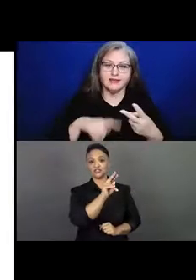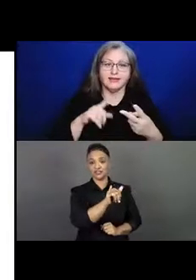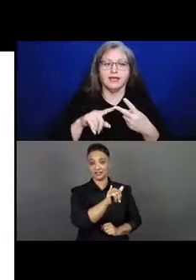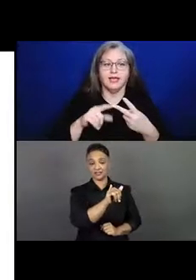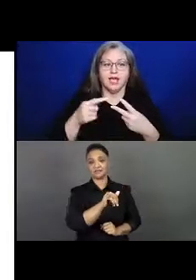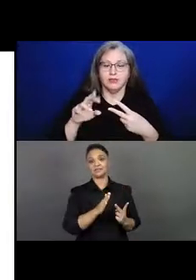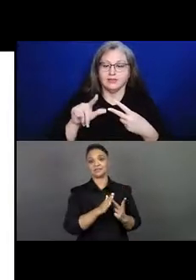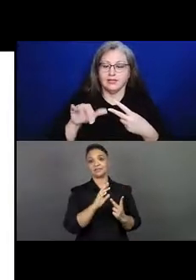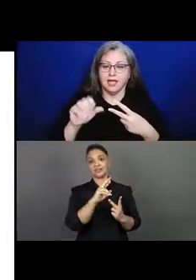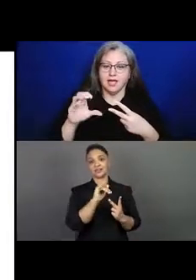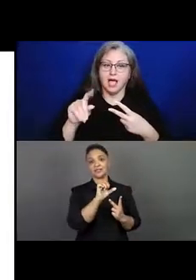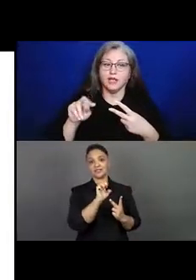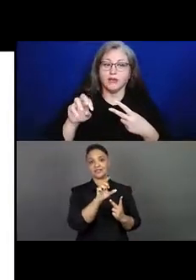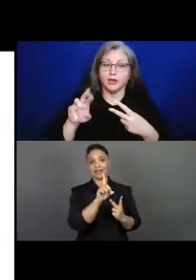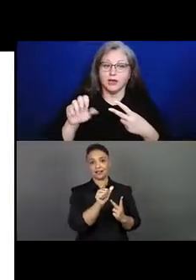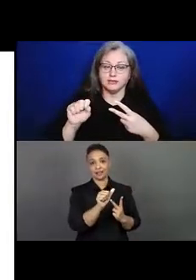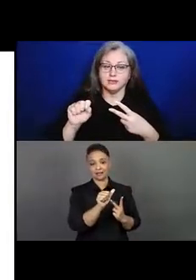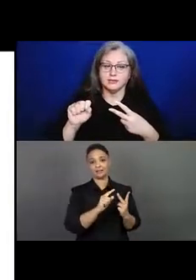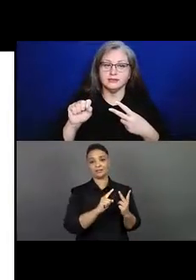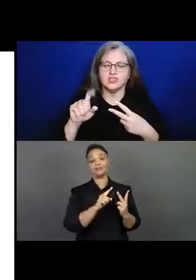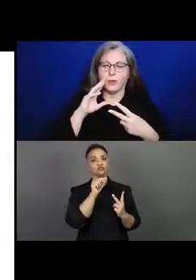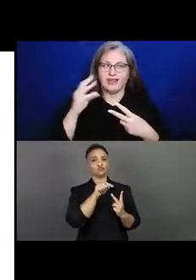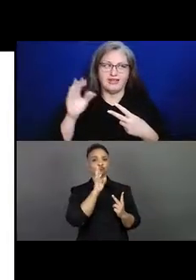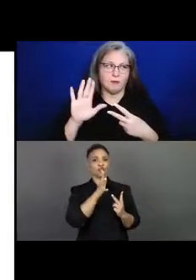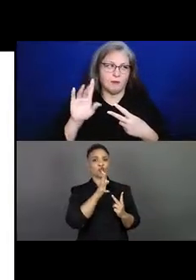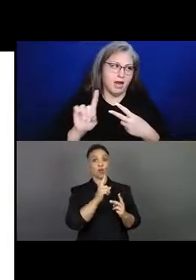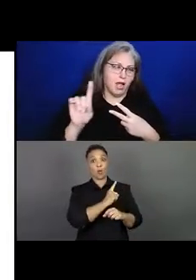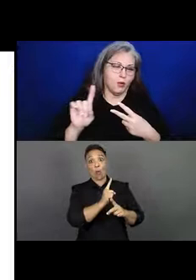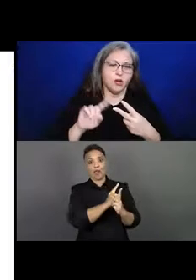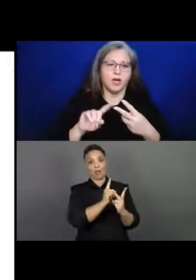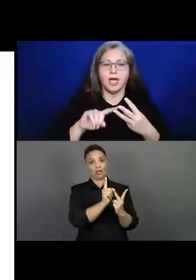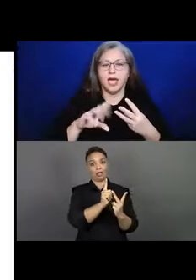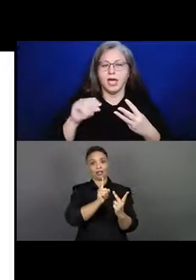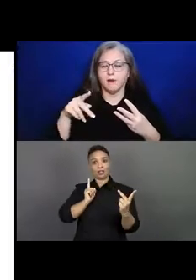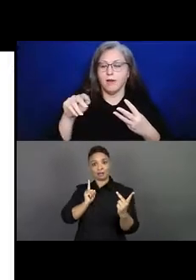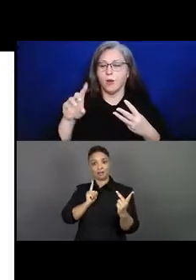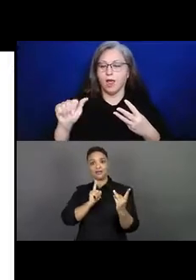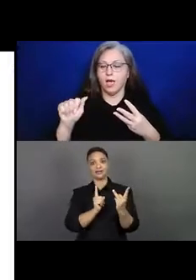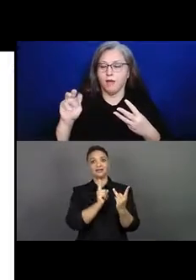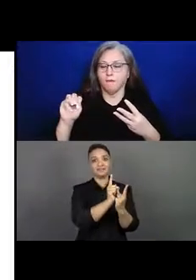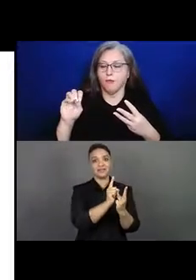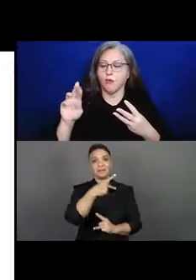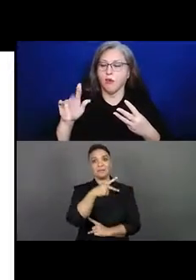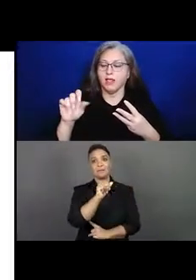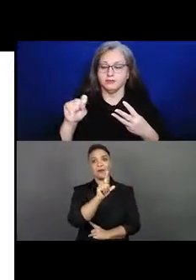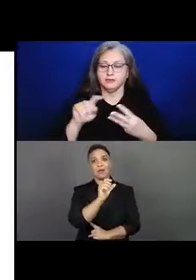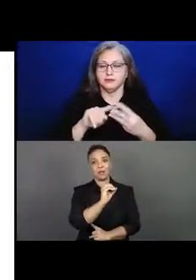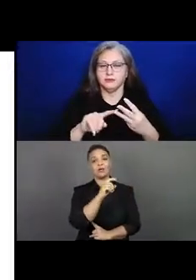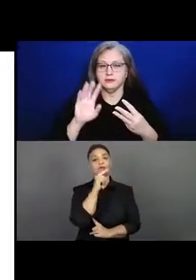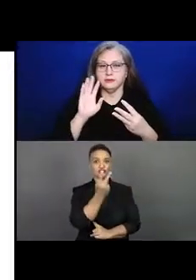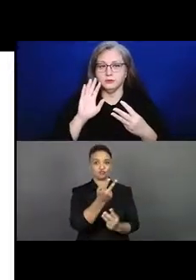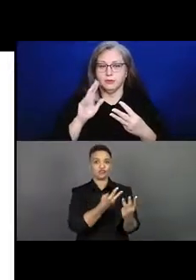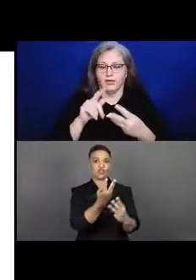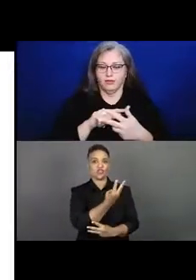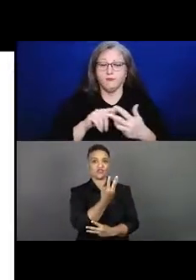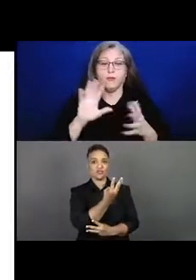Griselda Contreras, who will leave us in an hour, and Paulo Morales, they'll be teaming all of them.